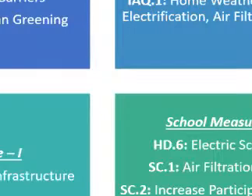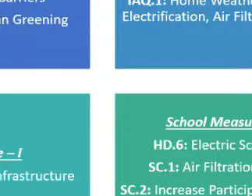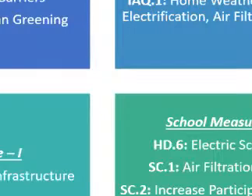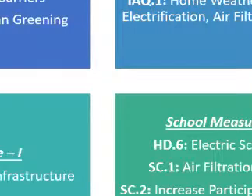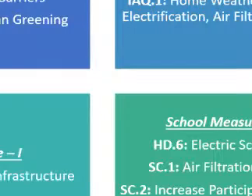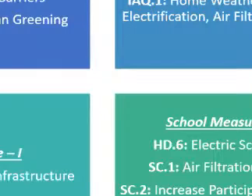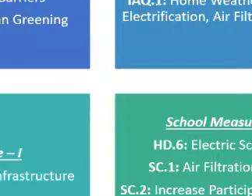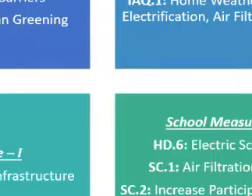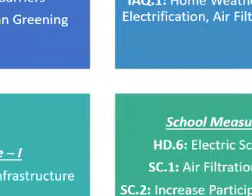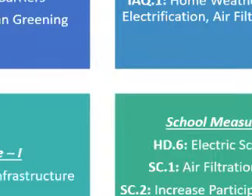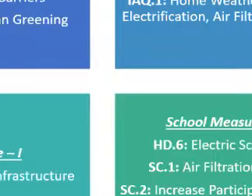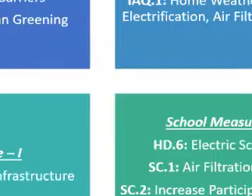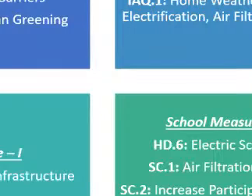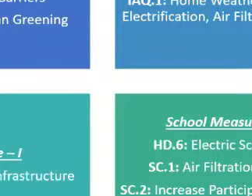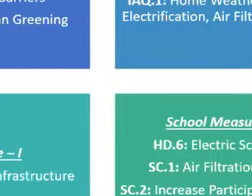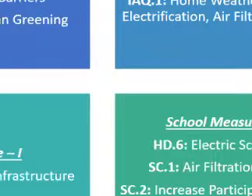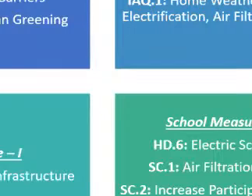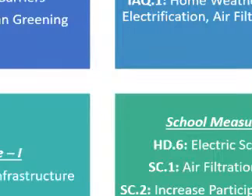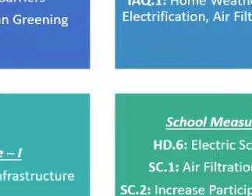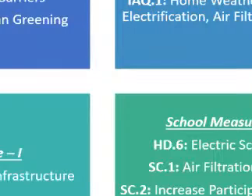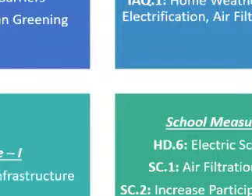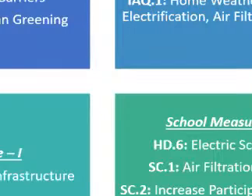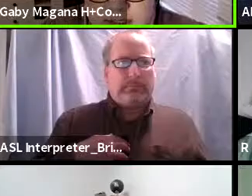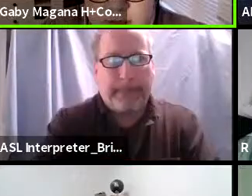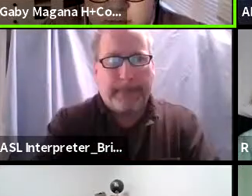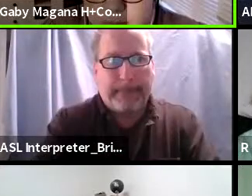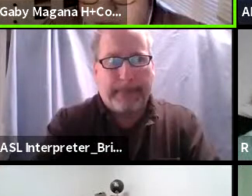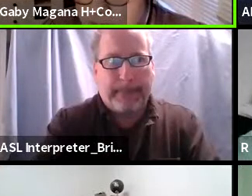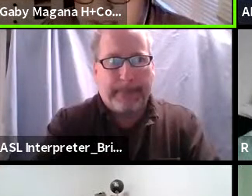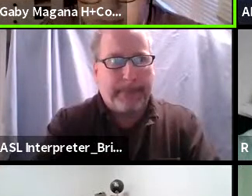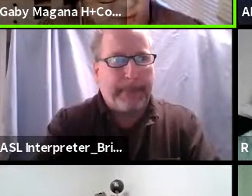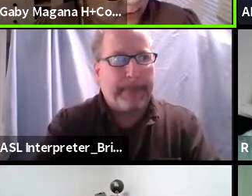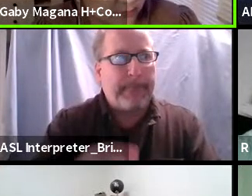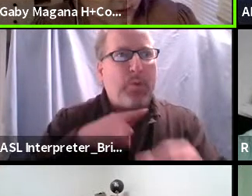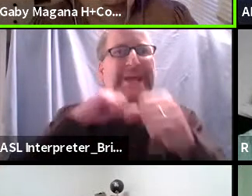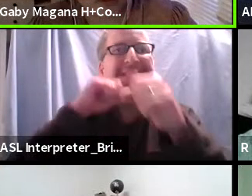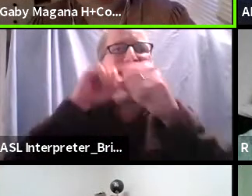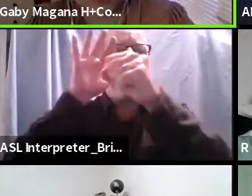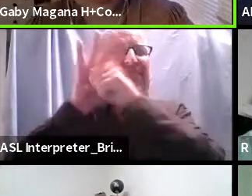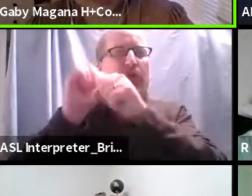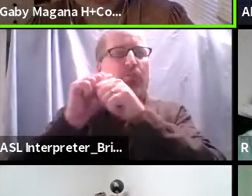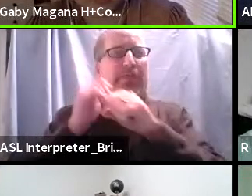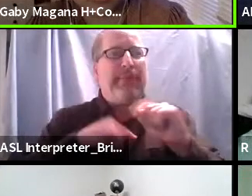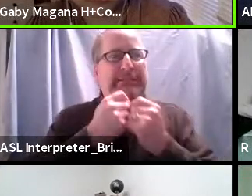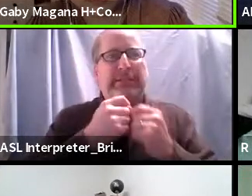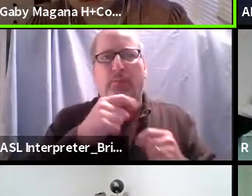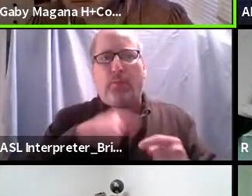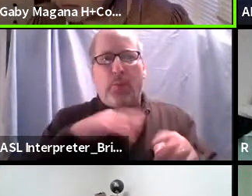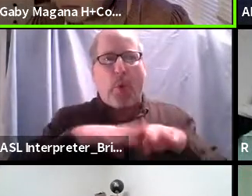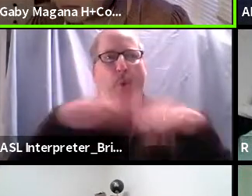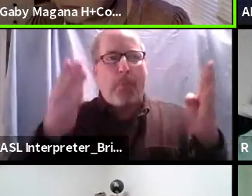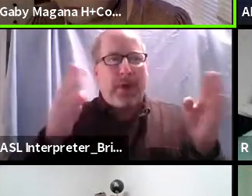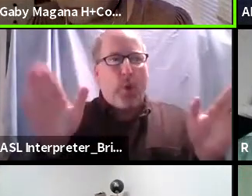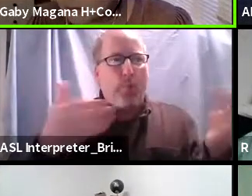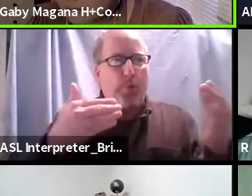All right, and then I think I'm just going to confirm with my team that we're ready to open the breakout rooms.